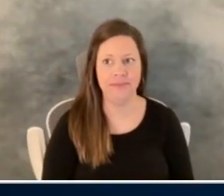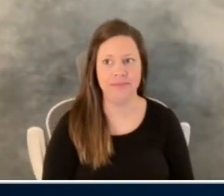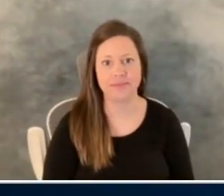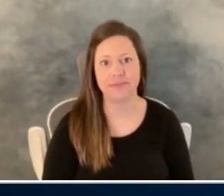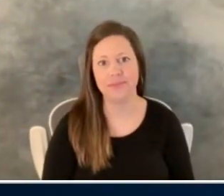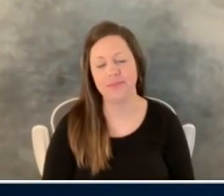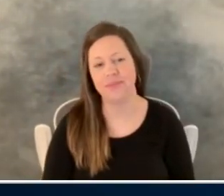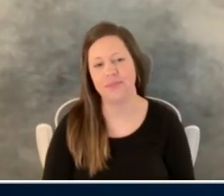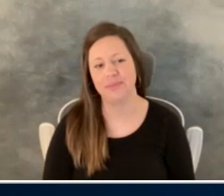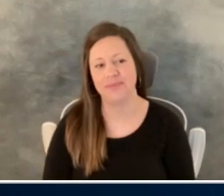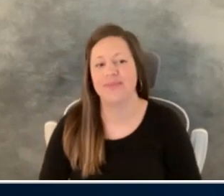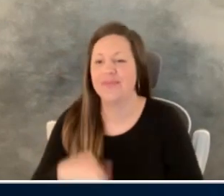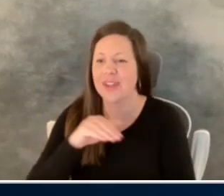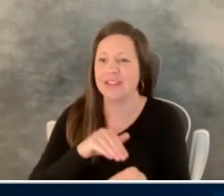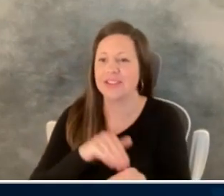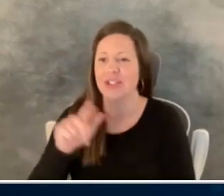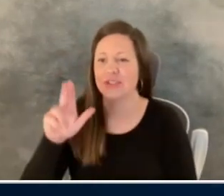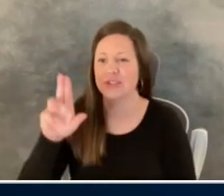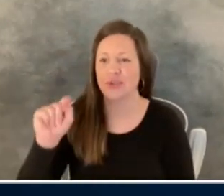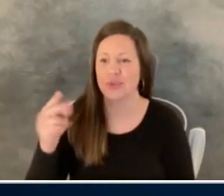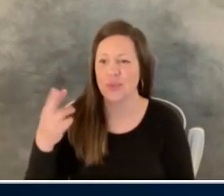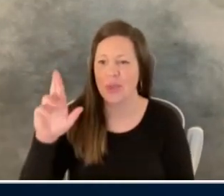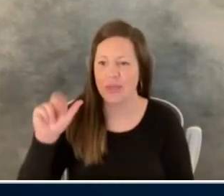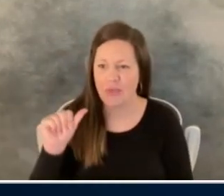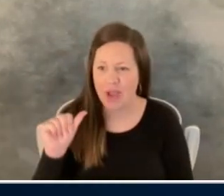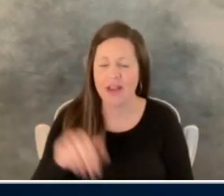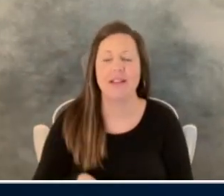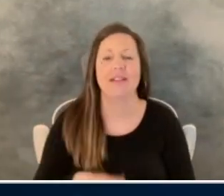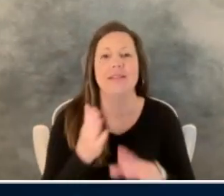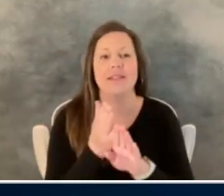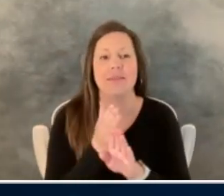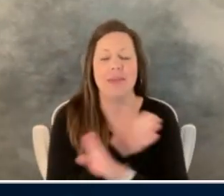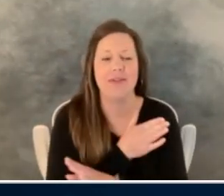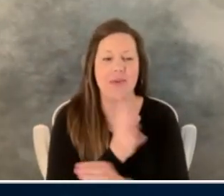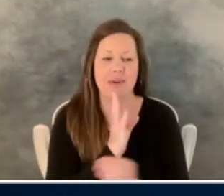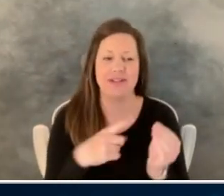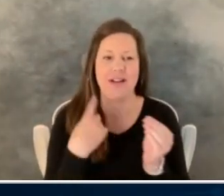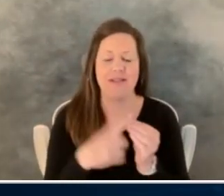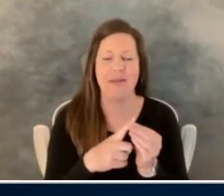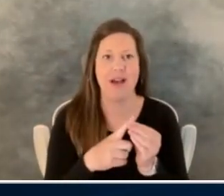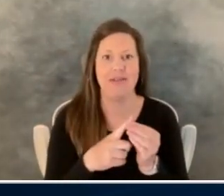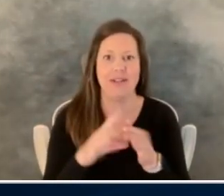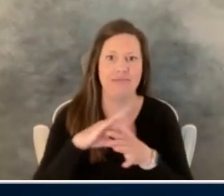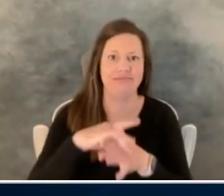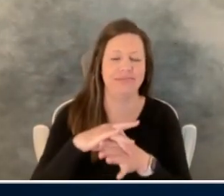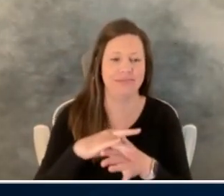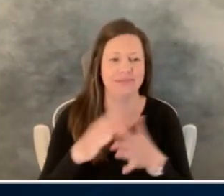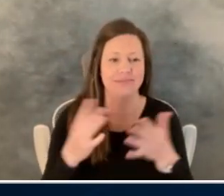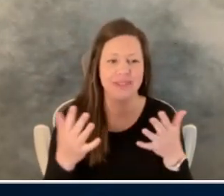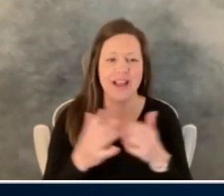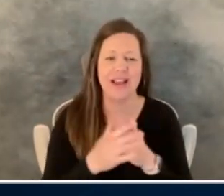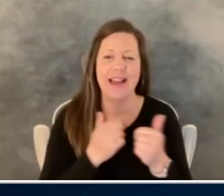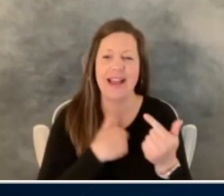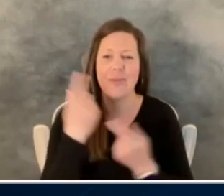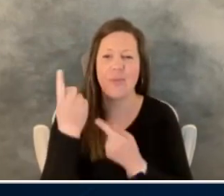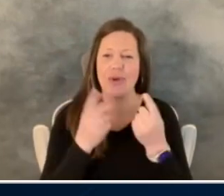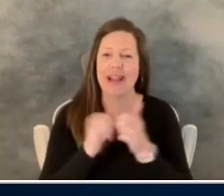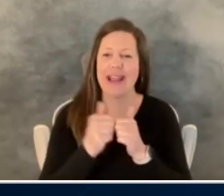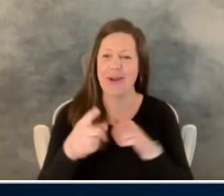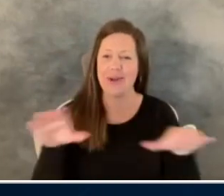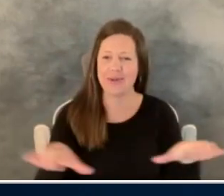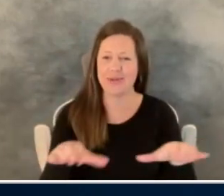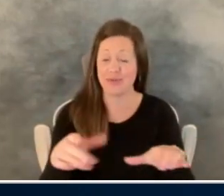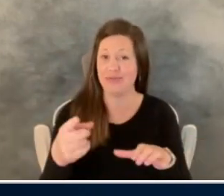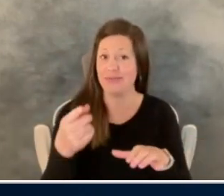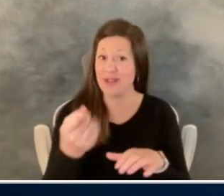Dr. Luthra, I got to ask you, before we get to the bulk of the discussion, how did you do with the time change? Do you sleep well, or does it throw